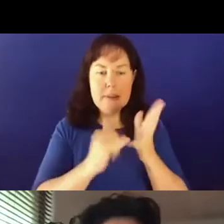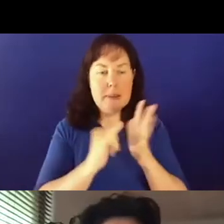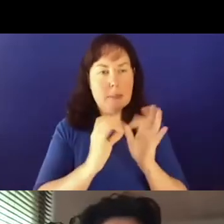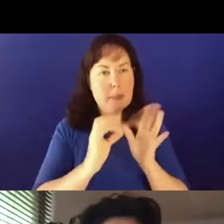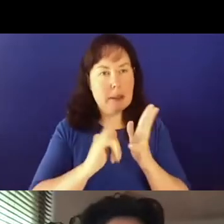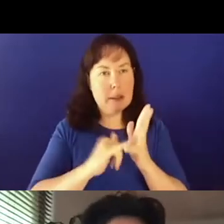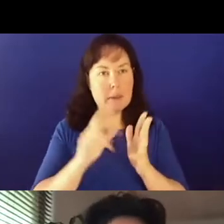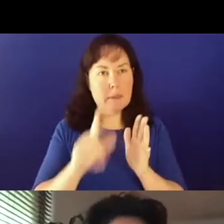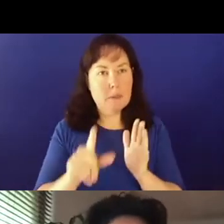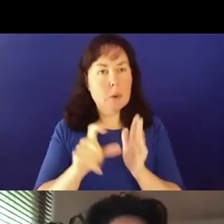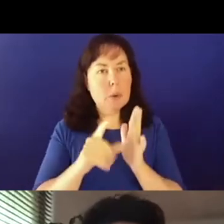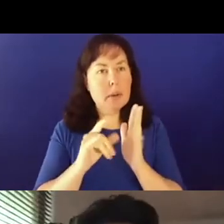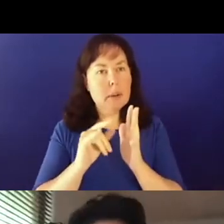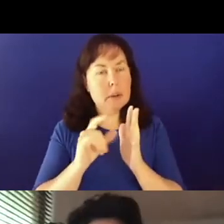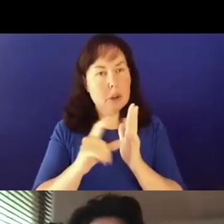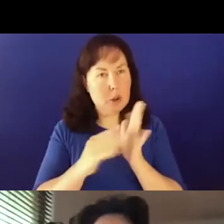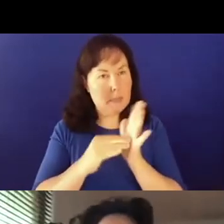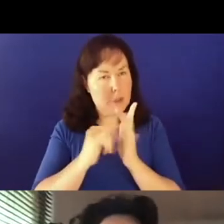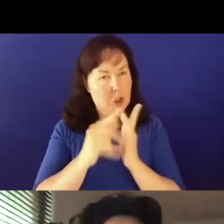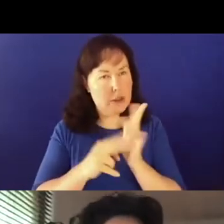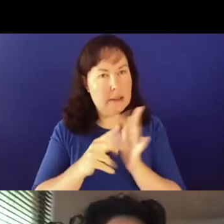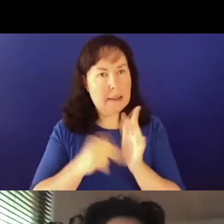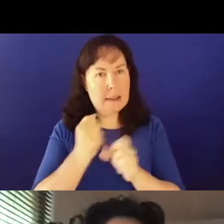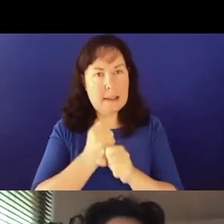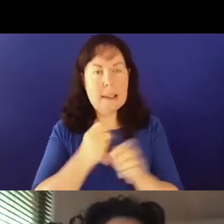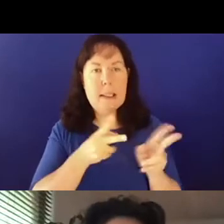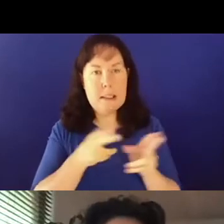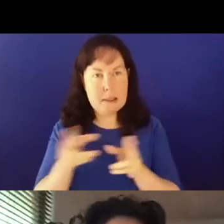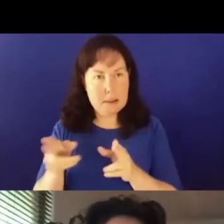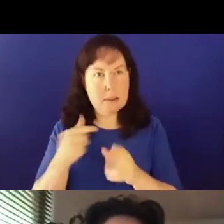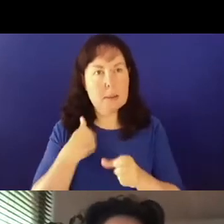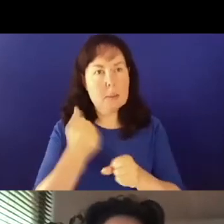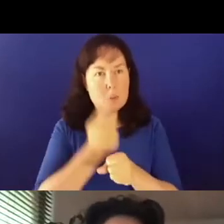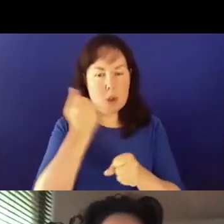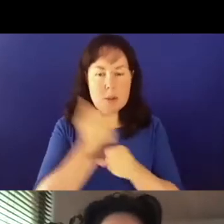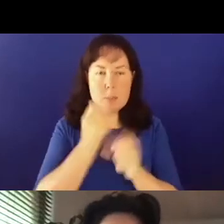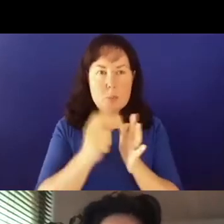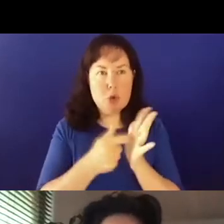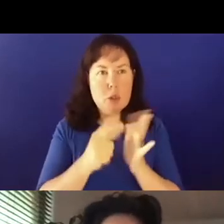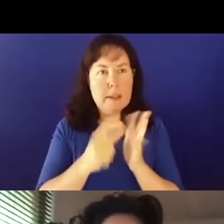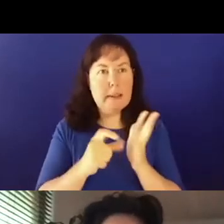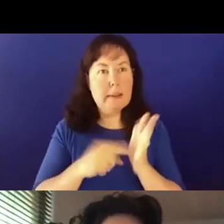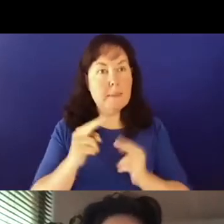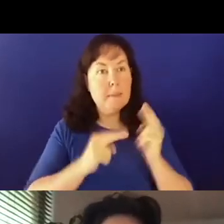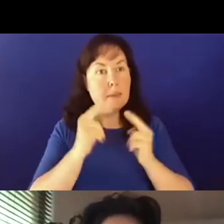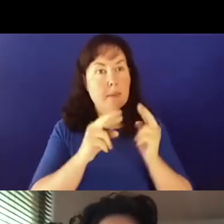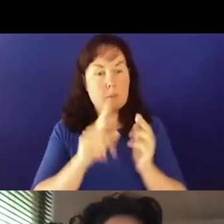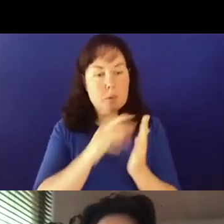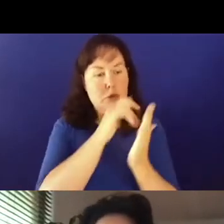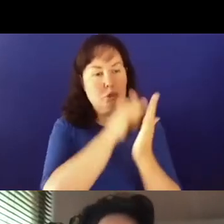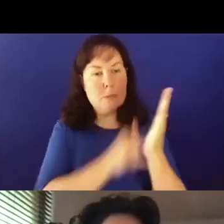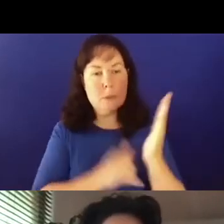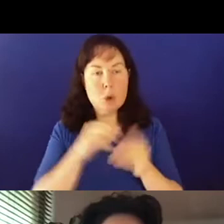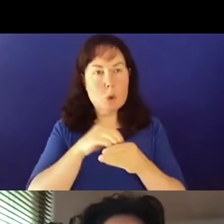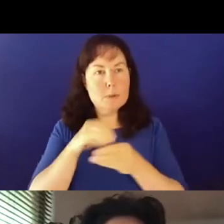Scripted, where I work across development and production of scripted content across SBS channels and platforms. Over to